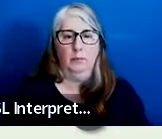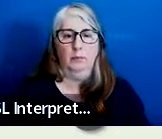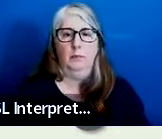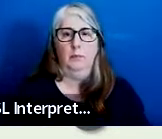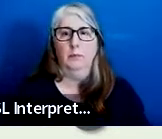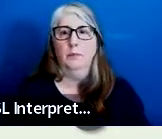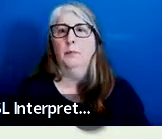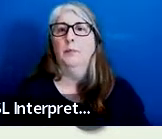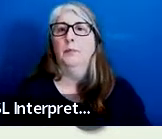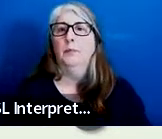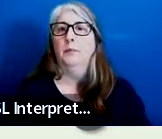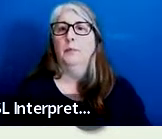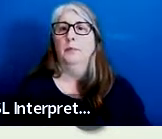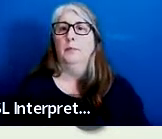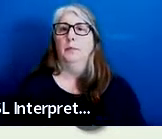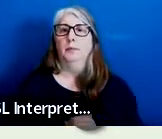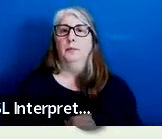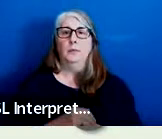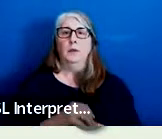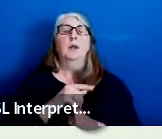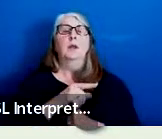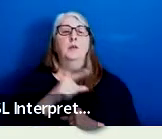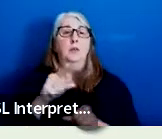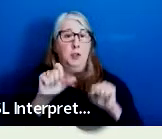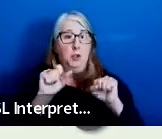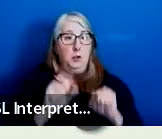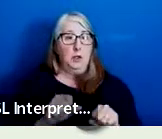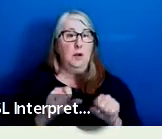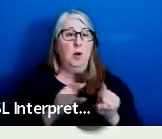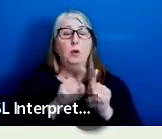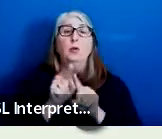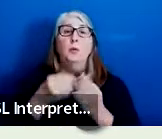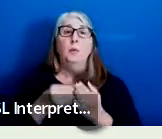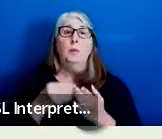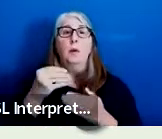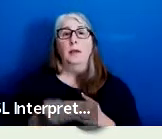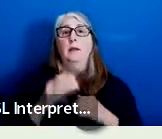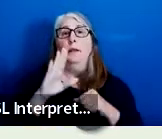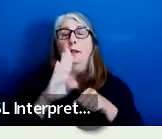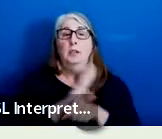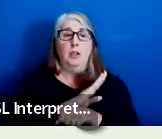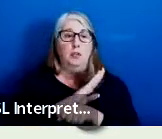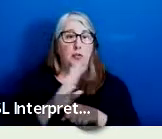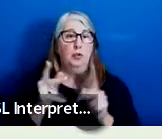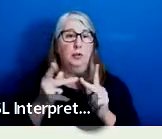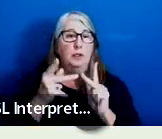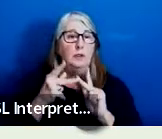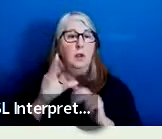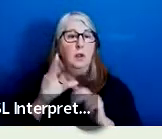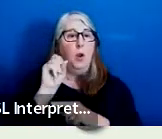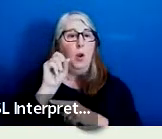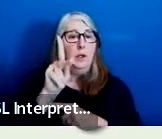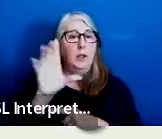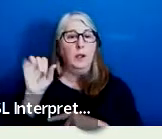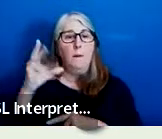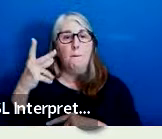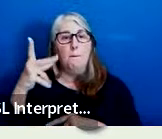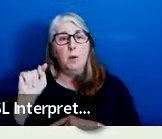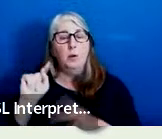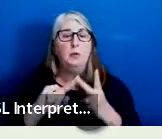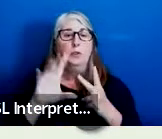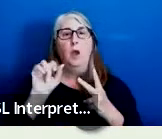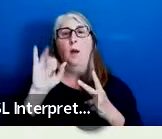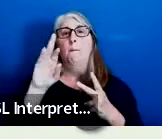be accepted in the industrial setting. So you can see OK compost, composter